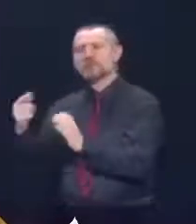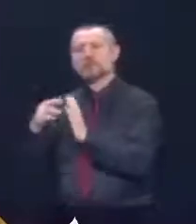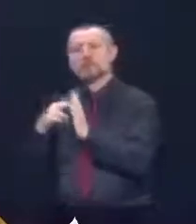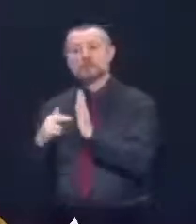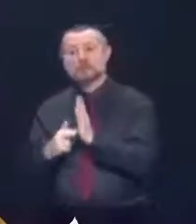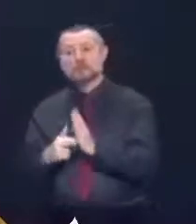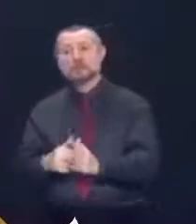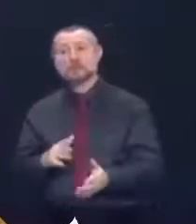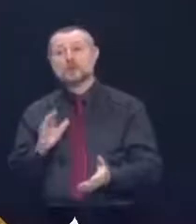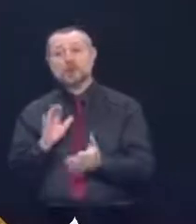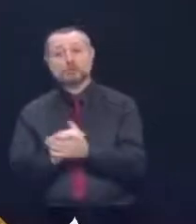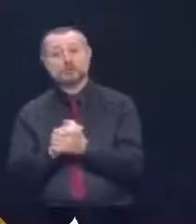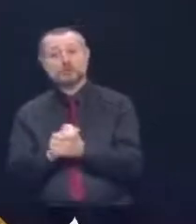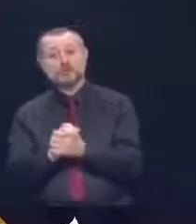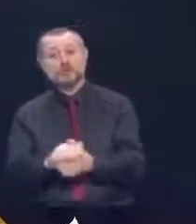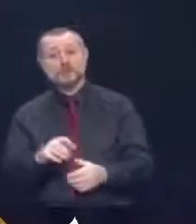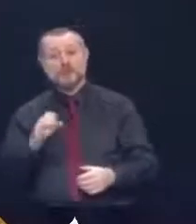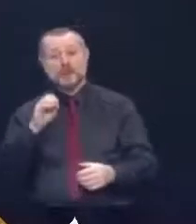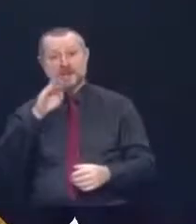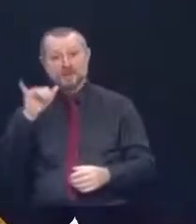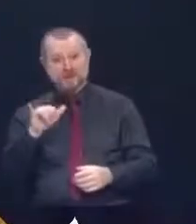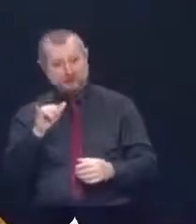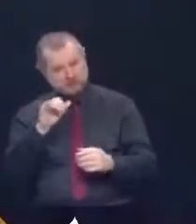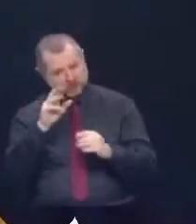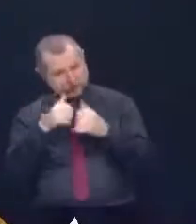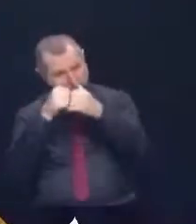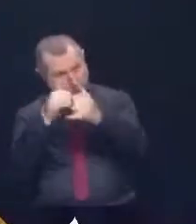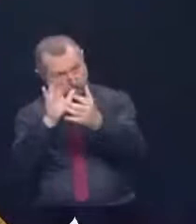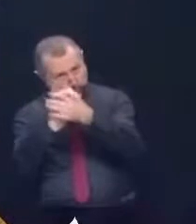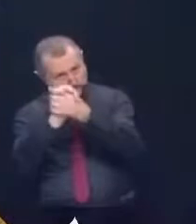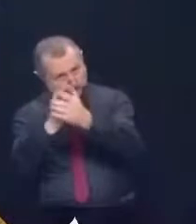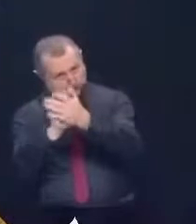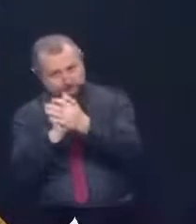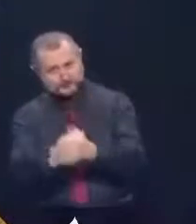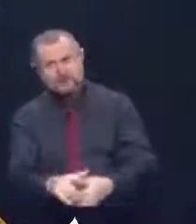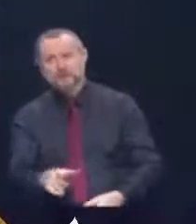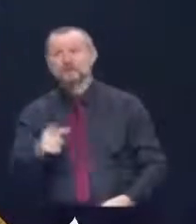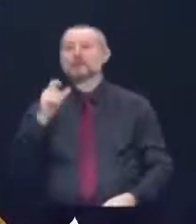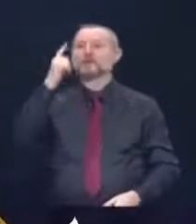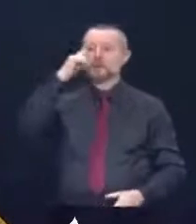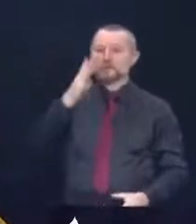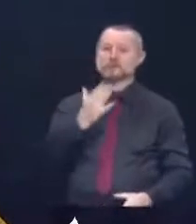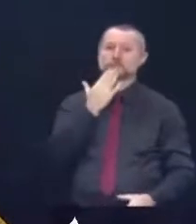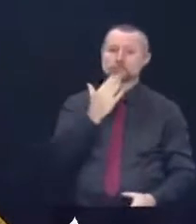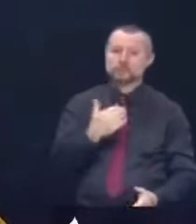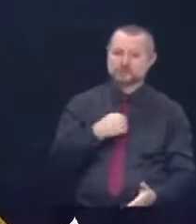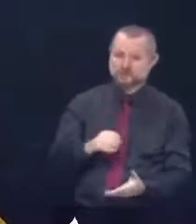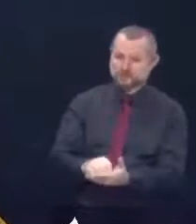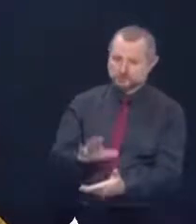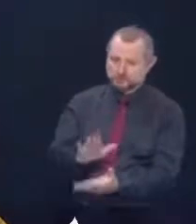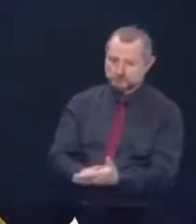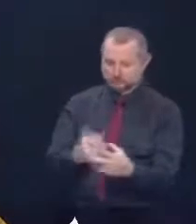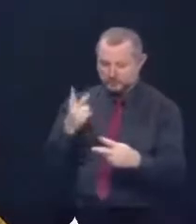Emmy. Your reaction to that as well, please. Thank you. Let me write this down because those are two different things.